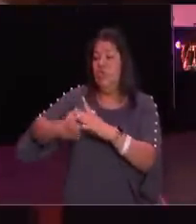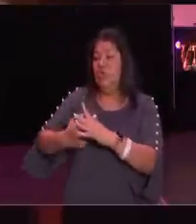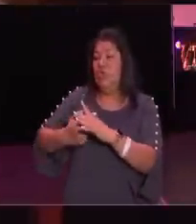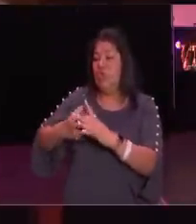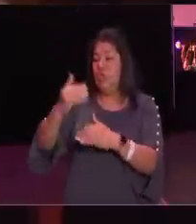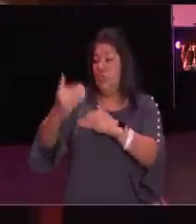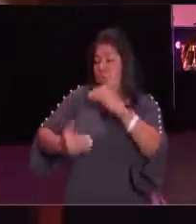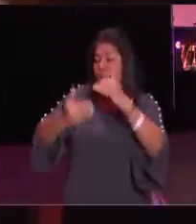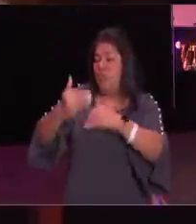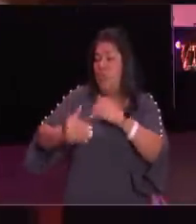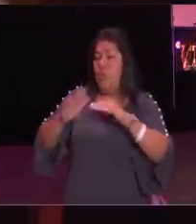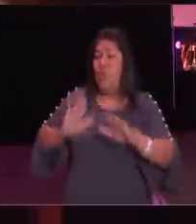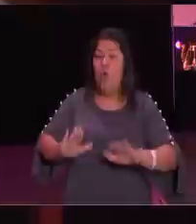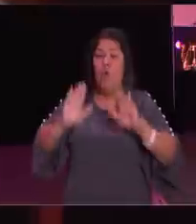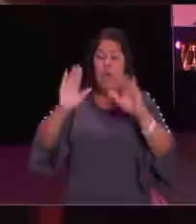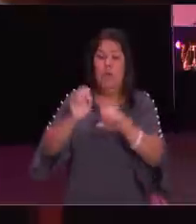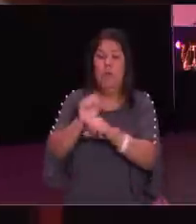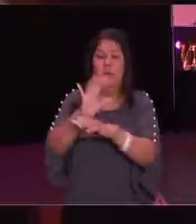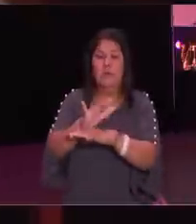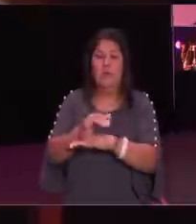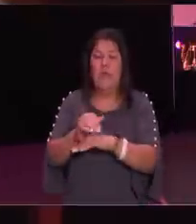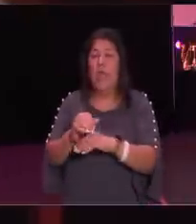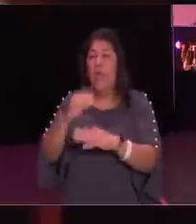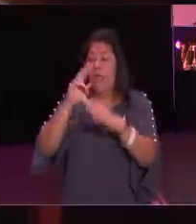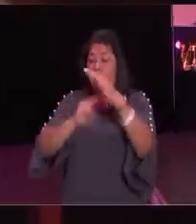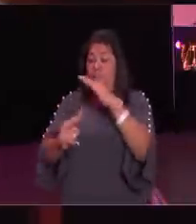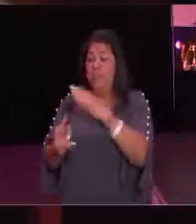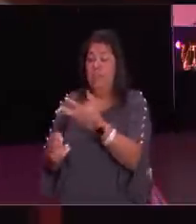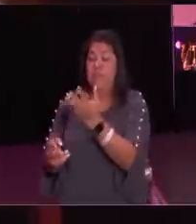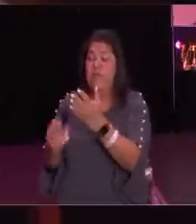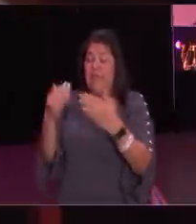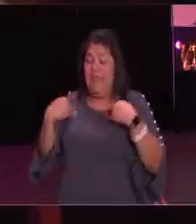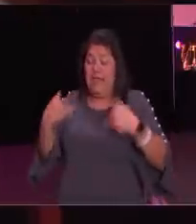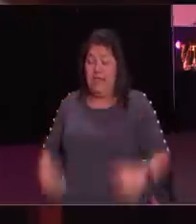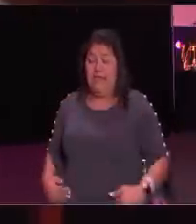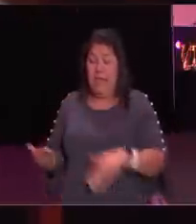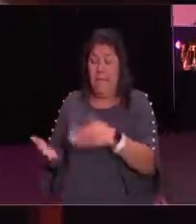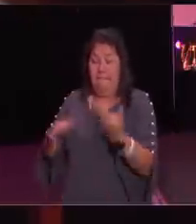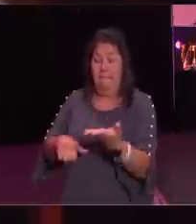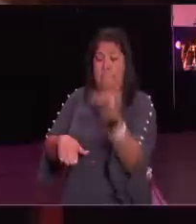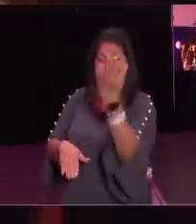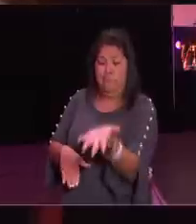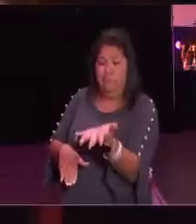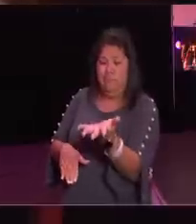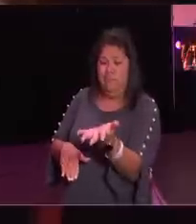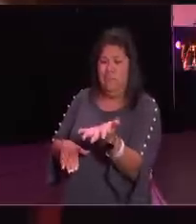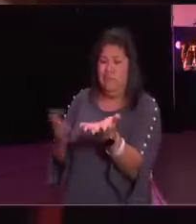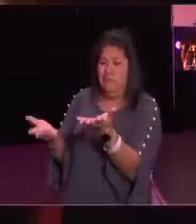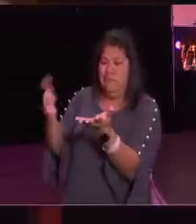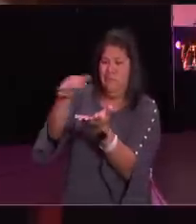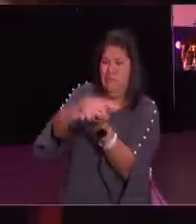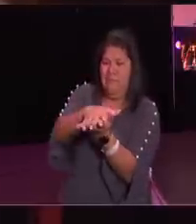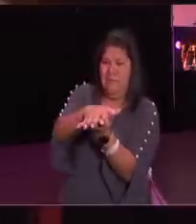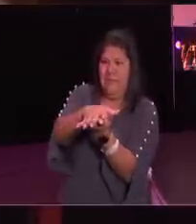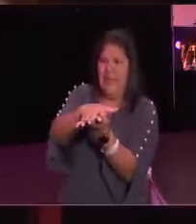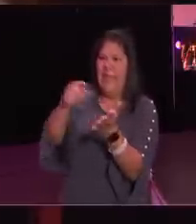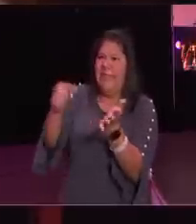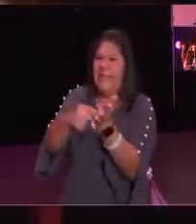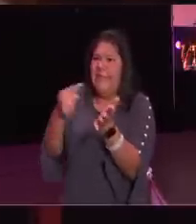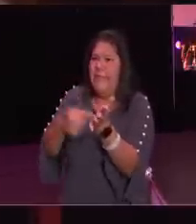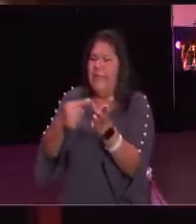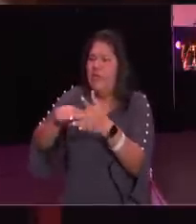incredible miracle. When the prophet covered the dead body of the child, there was something that began to